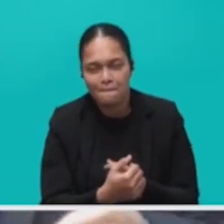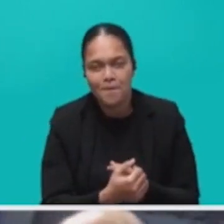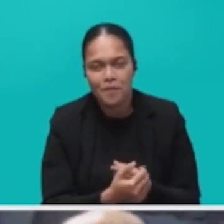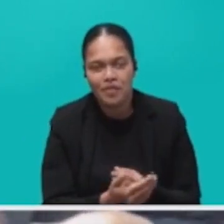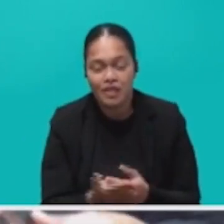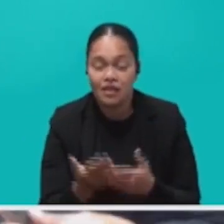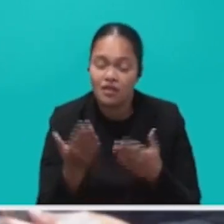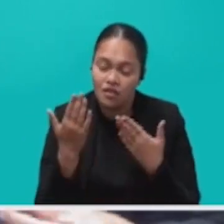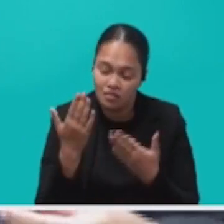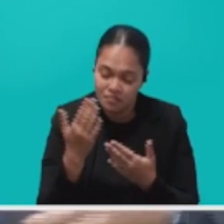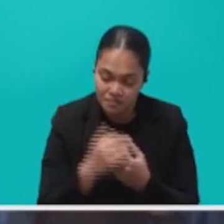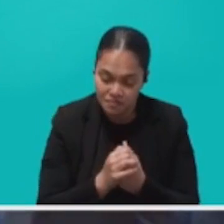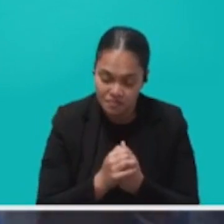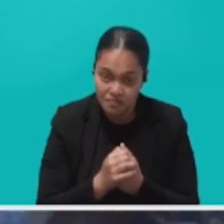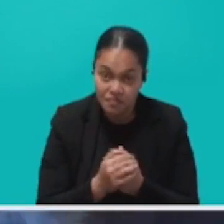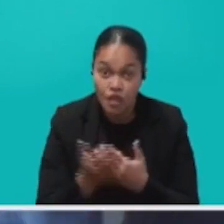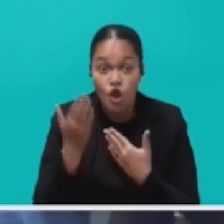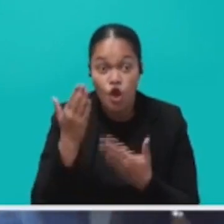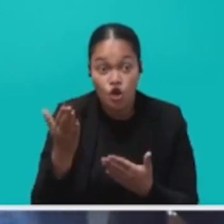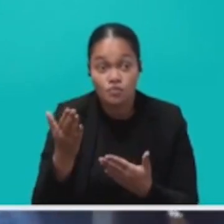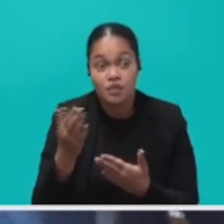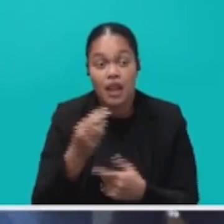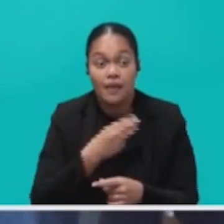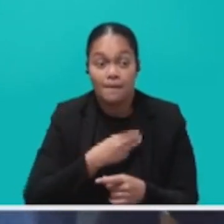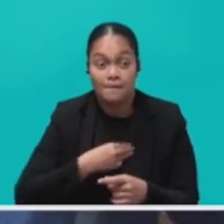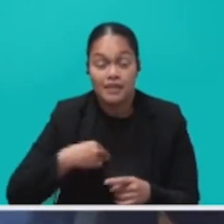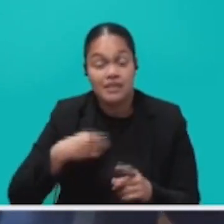I know the Honourable Minister